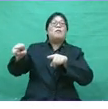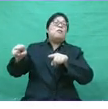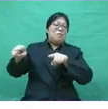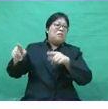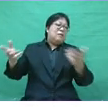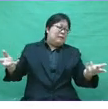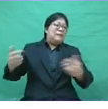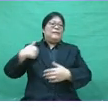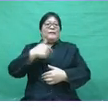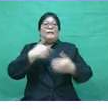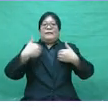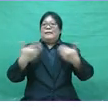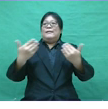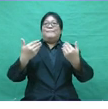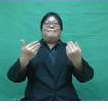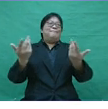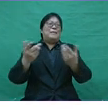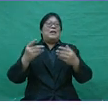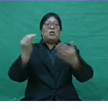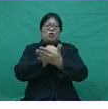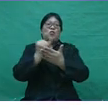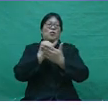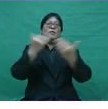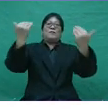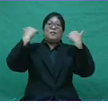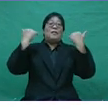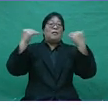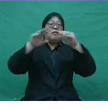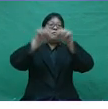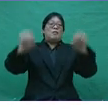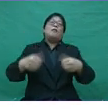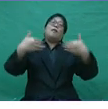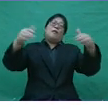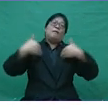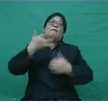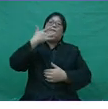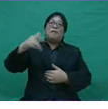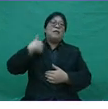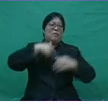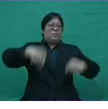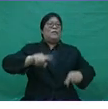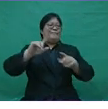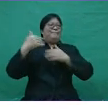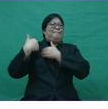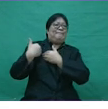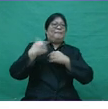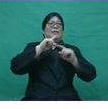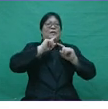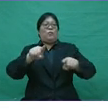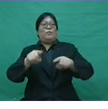we had the employment insurance system in place, so we were able to react swiftly to this economic